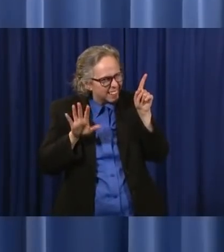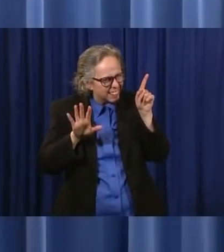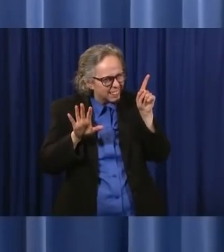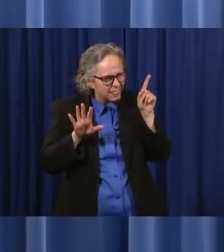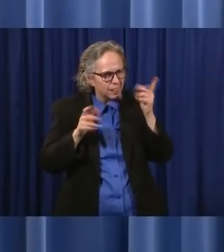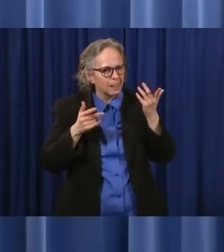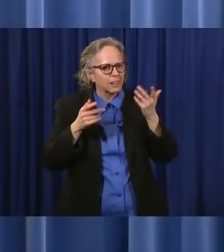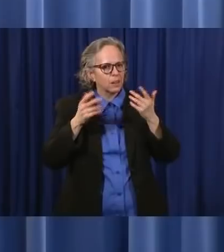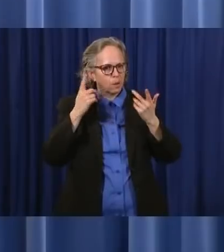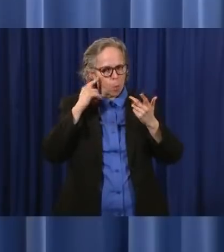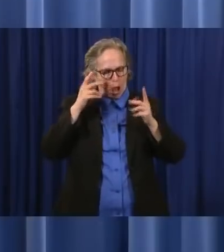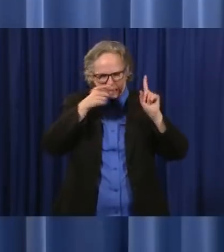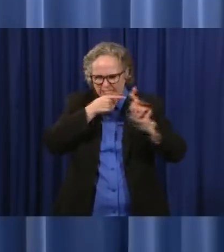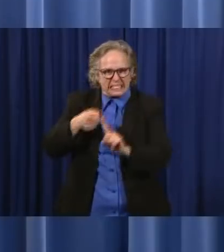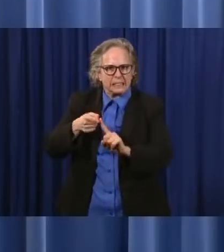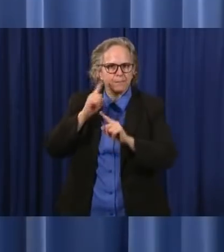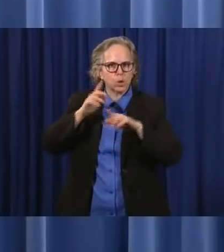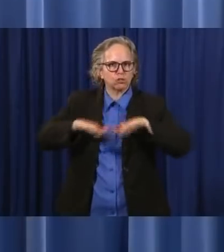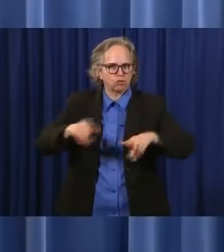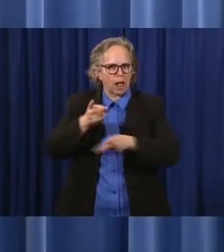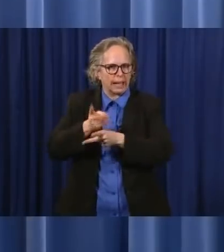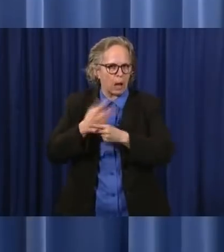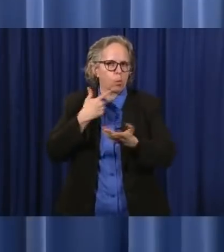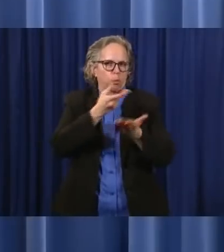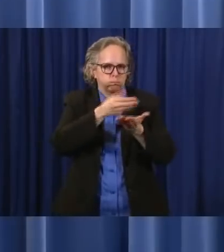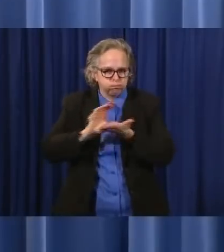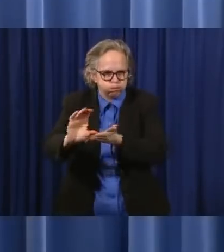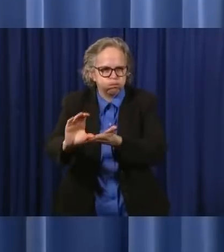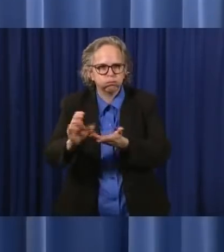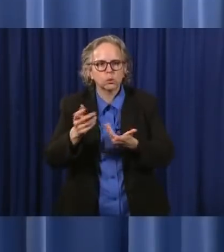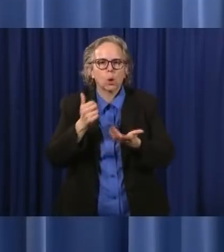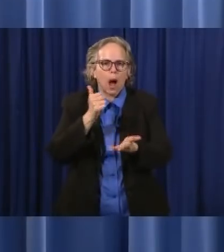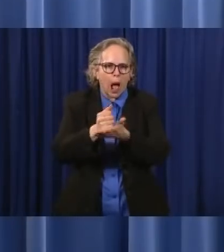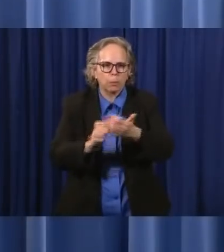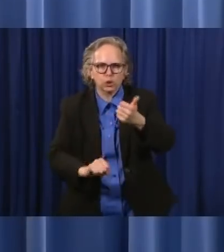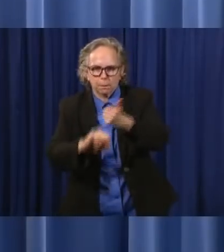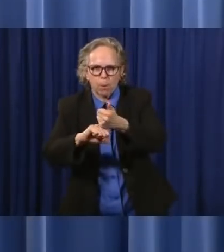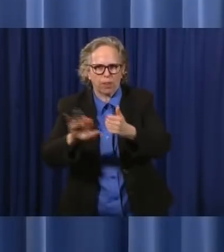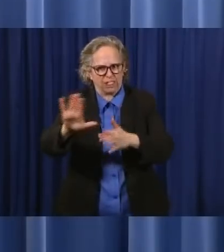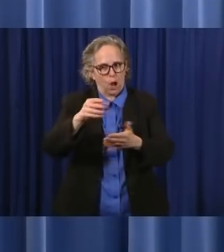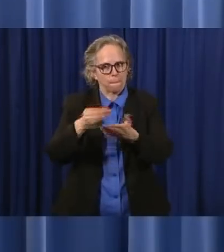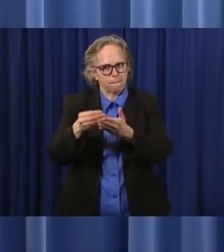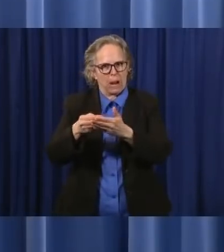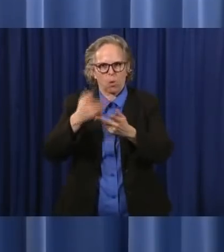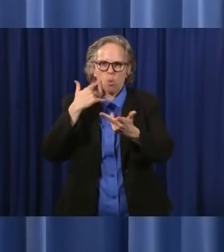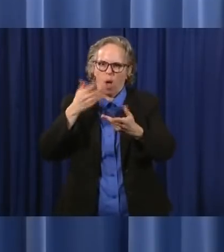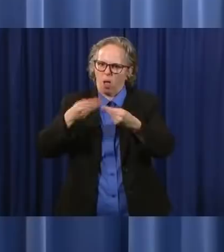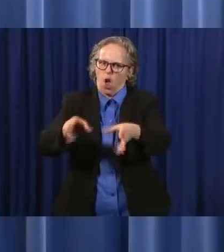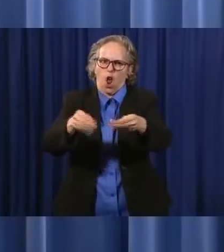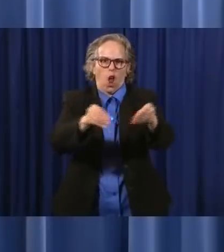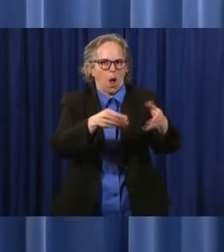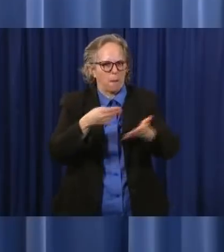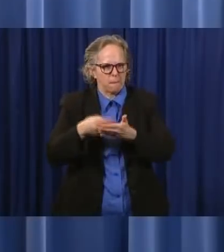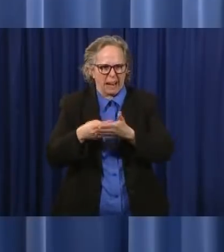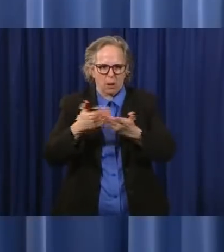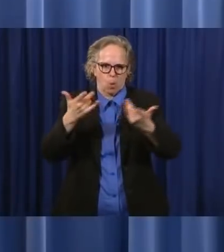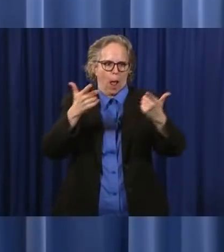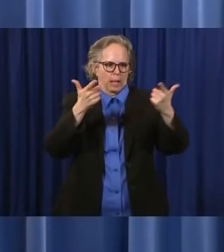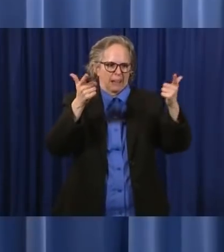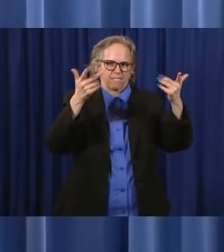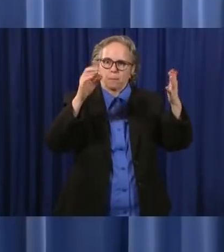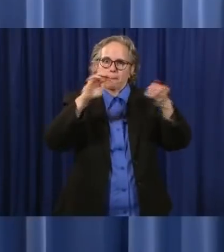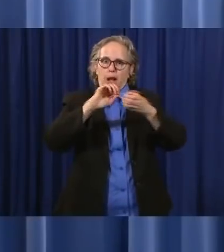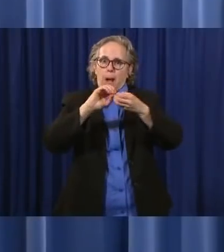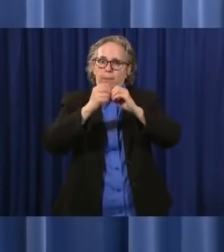those dollars to help reduce the class size and to give these child care